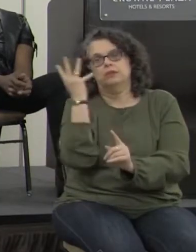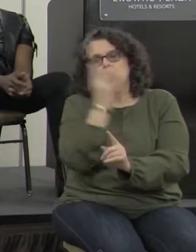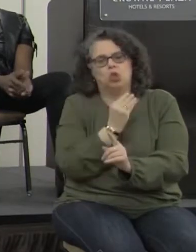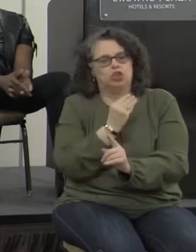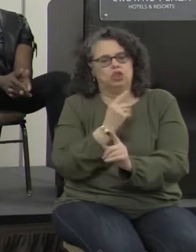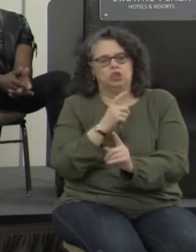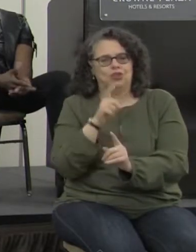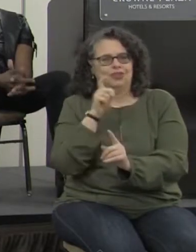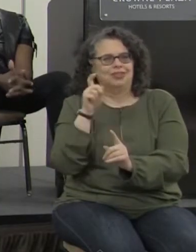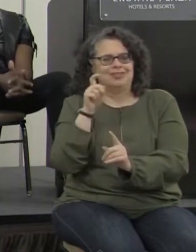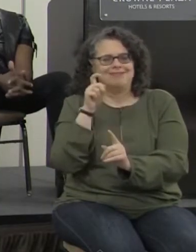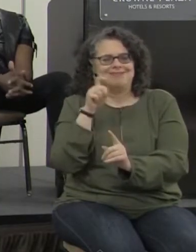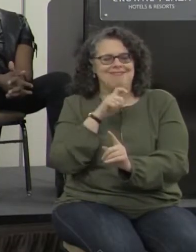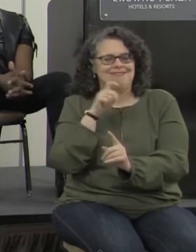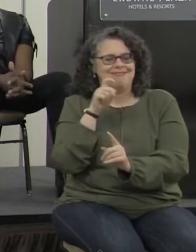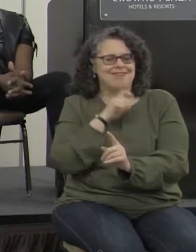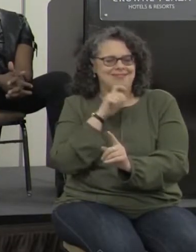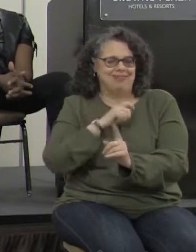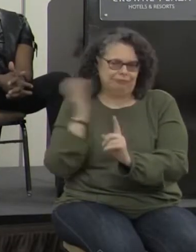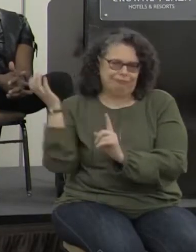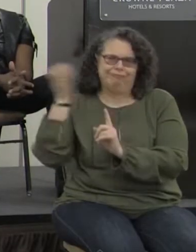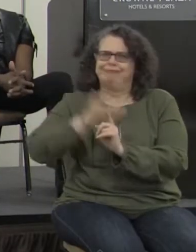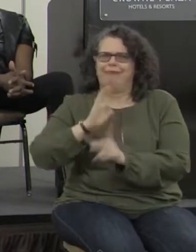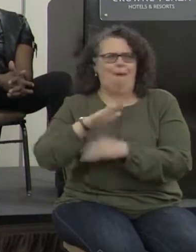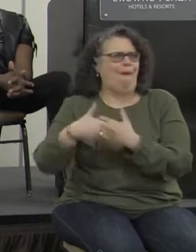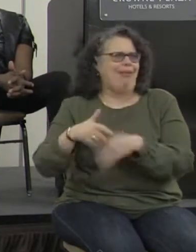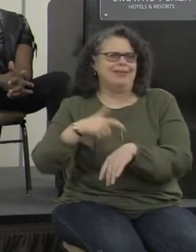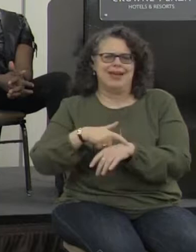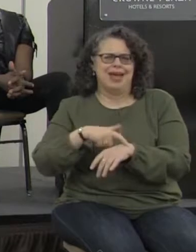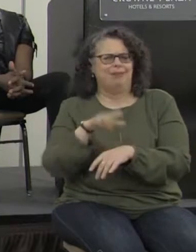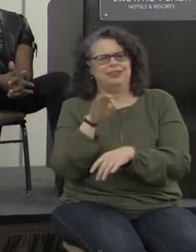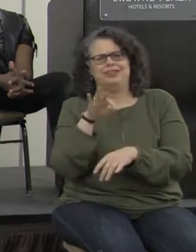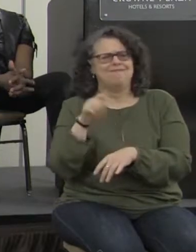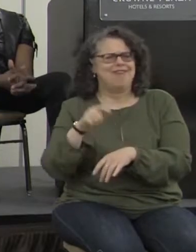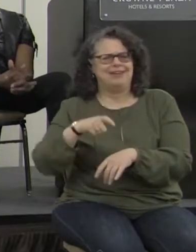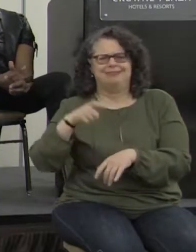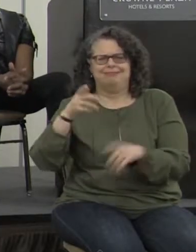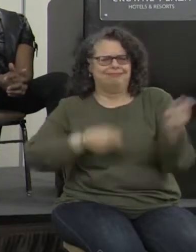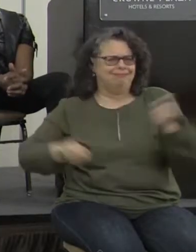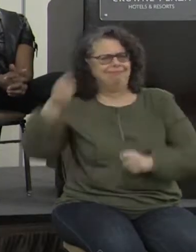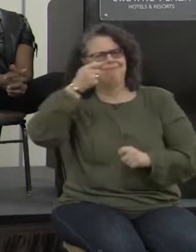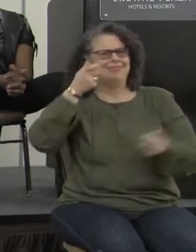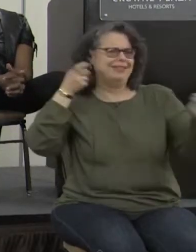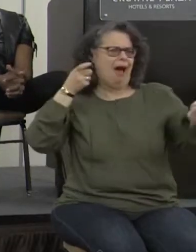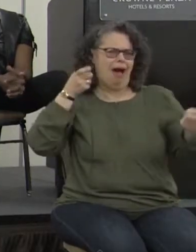wears latex all the time, and that's that sort of thing. Okay. So